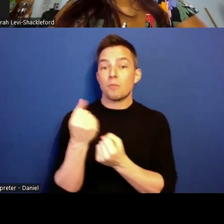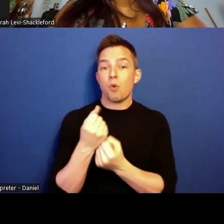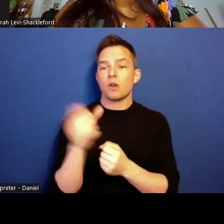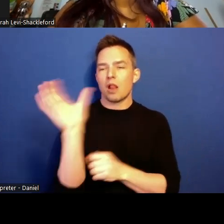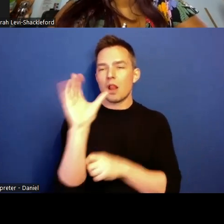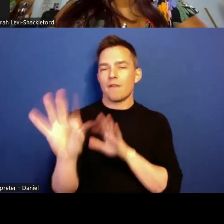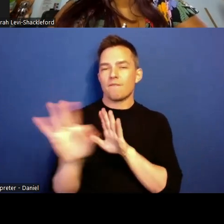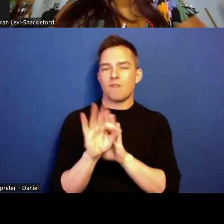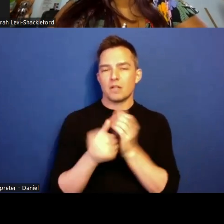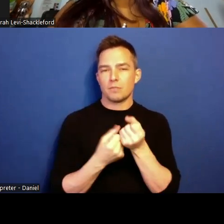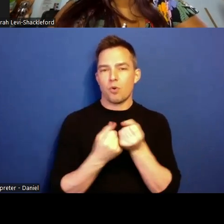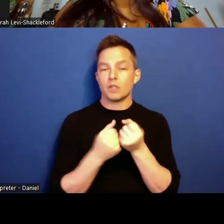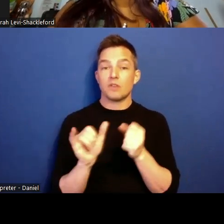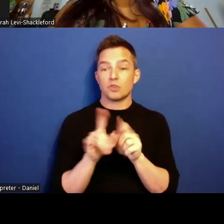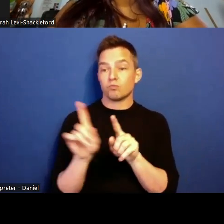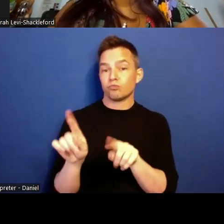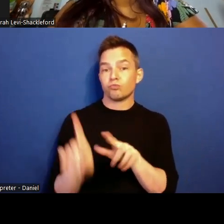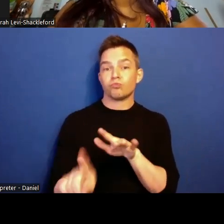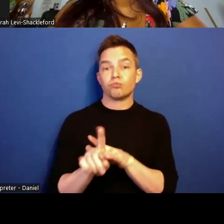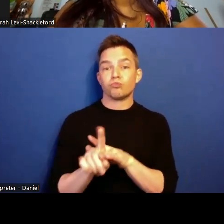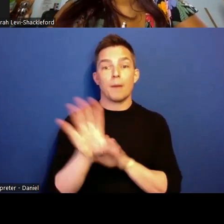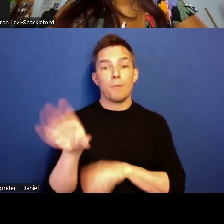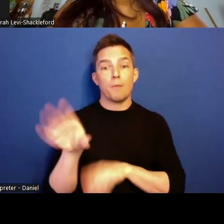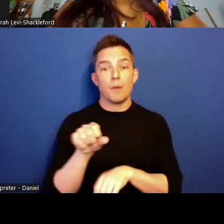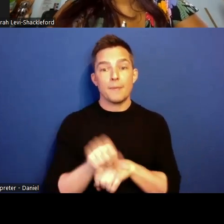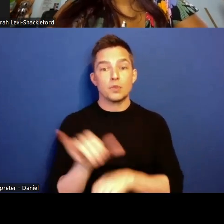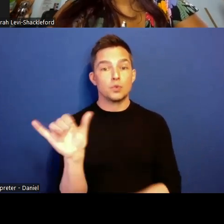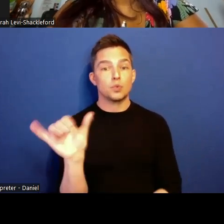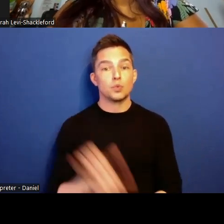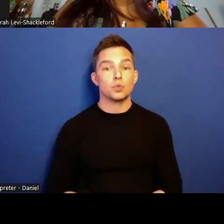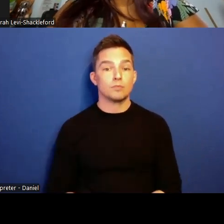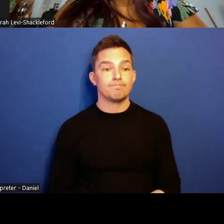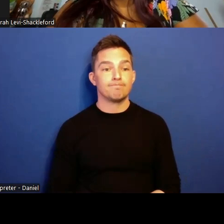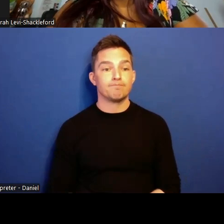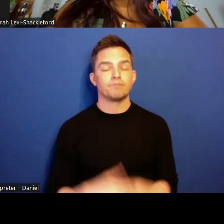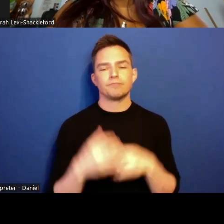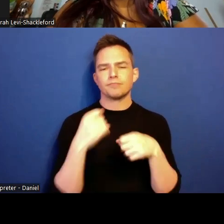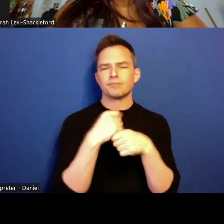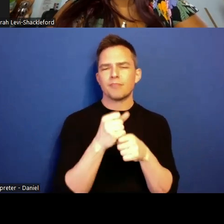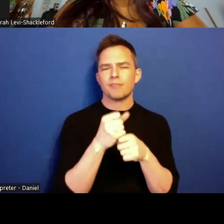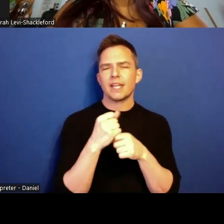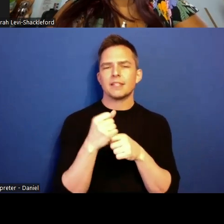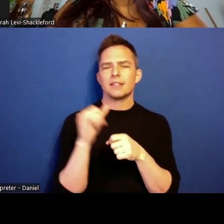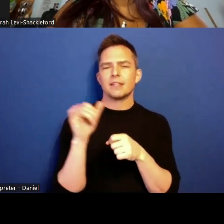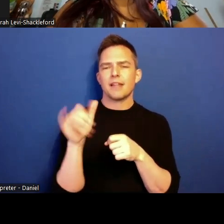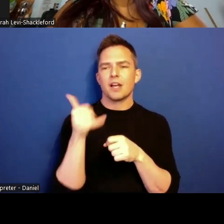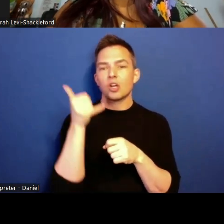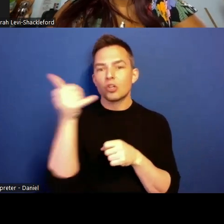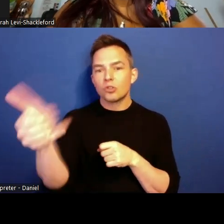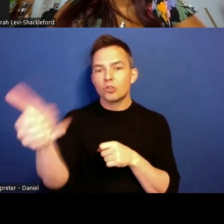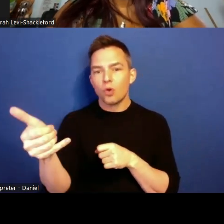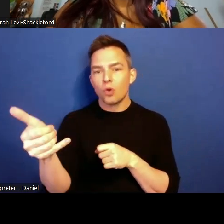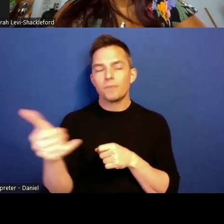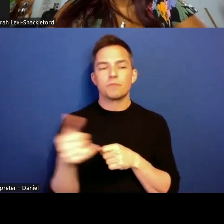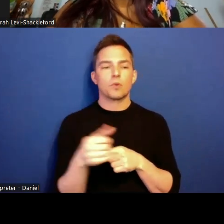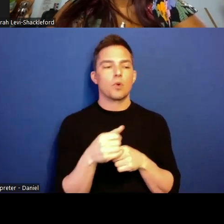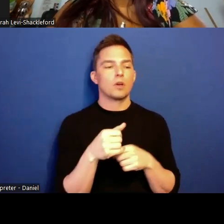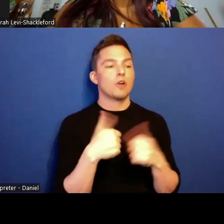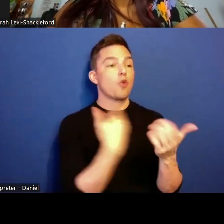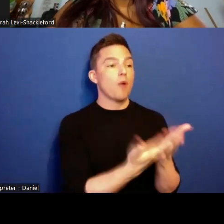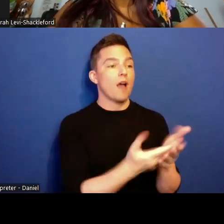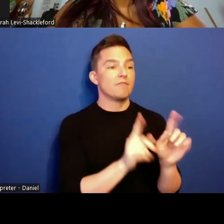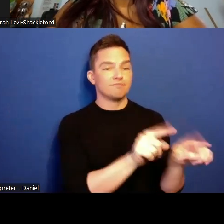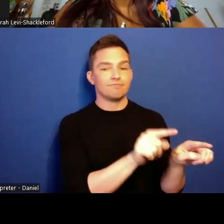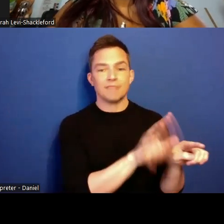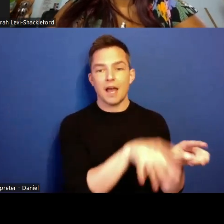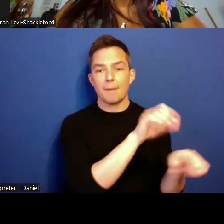even attending appointments, just making that call, or getting to that appointment can be